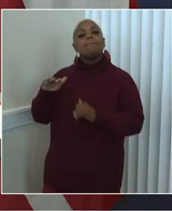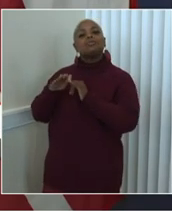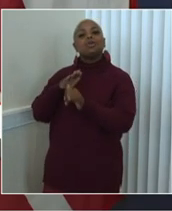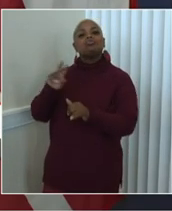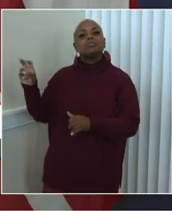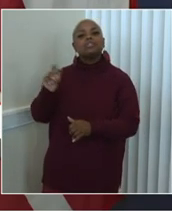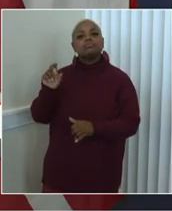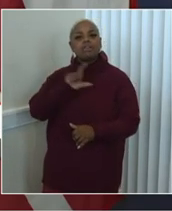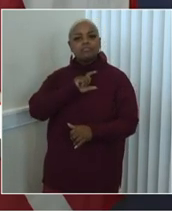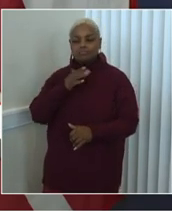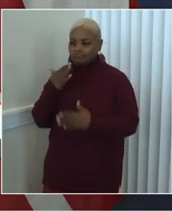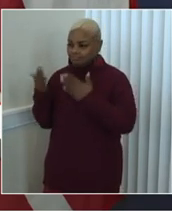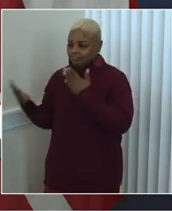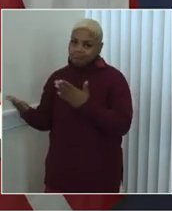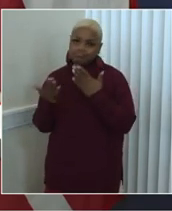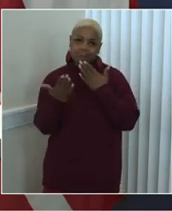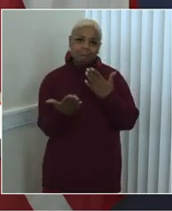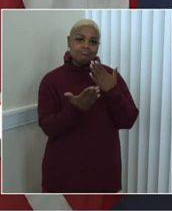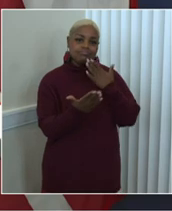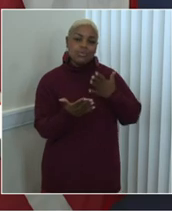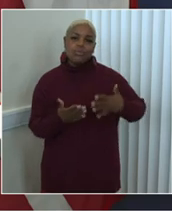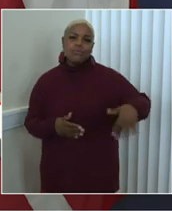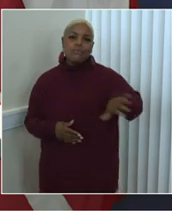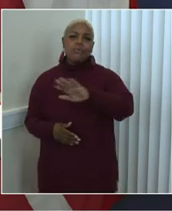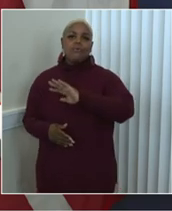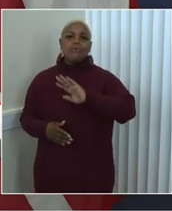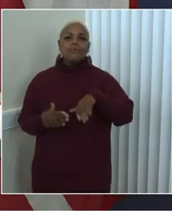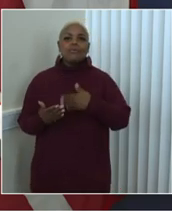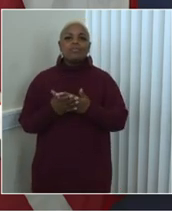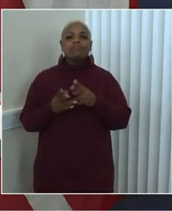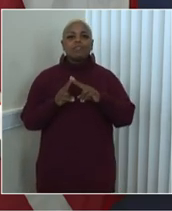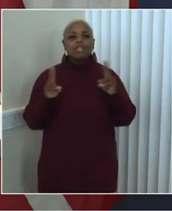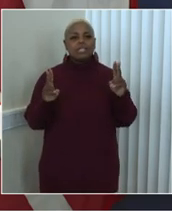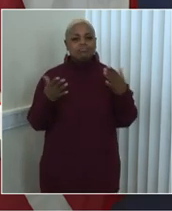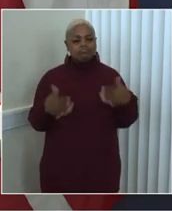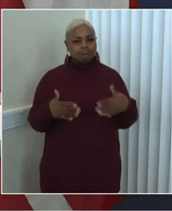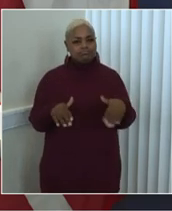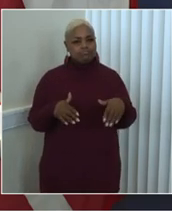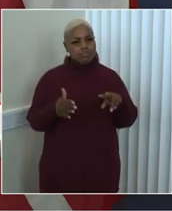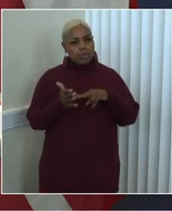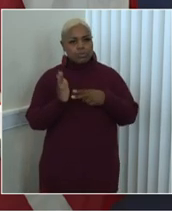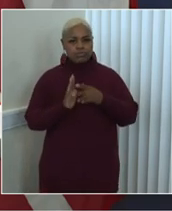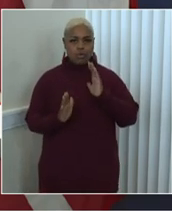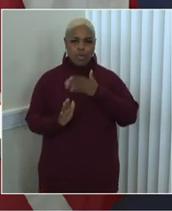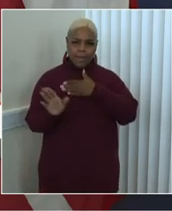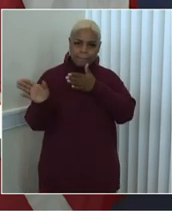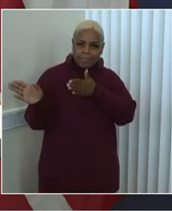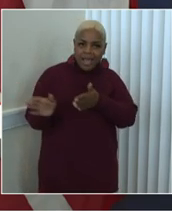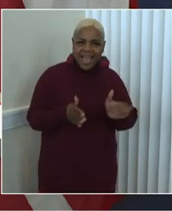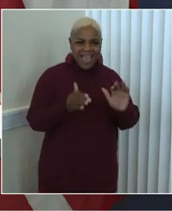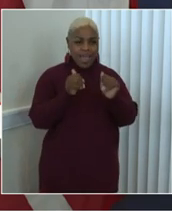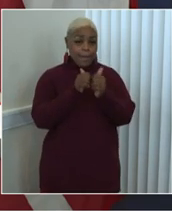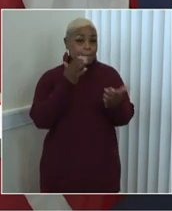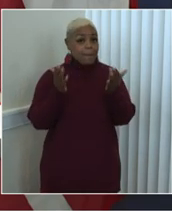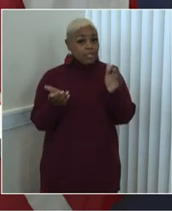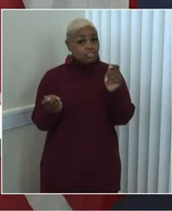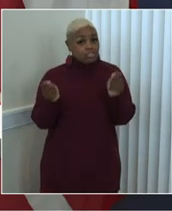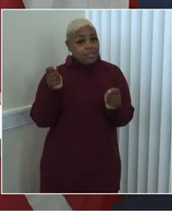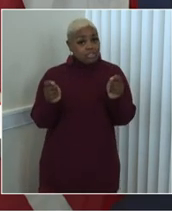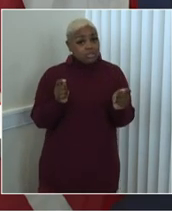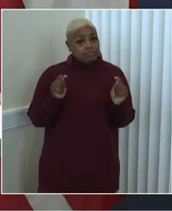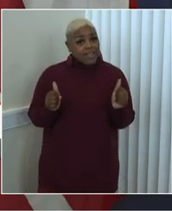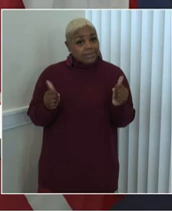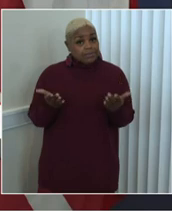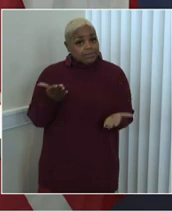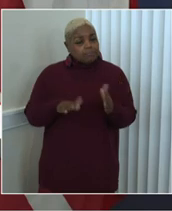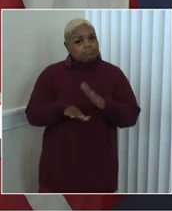engaged and intentional about how we will move with regards to how things have changed rather quickly. But I also want to thank the men and women of the Metropolitan Police